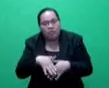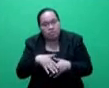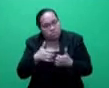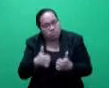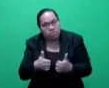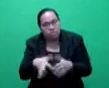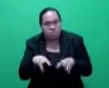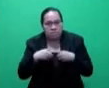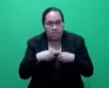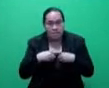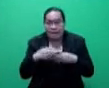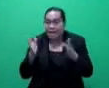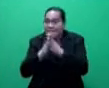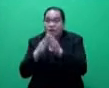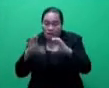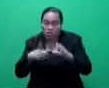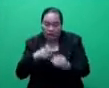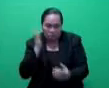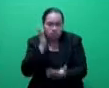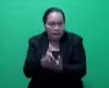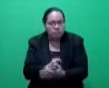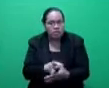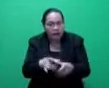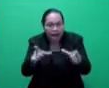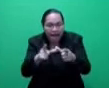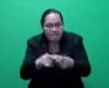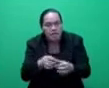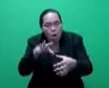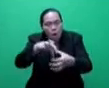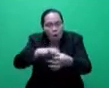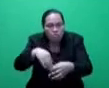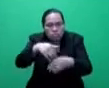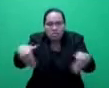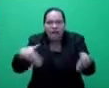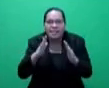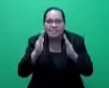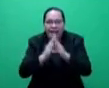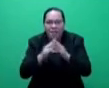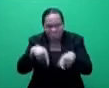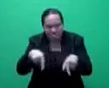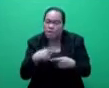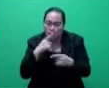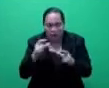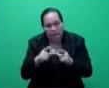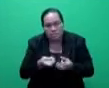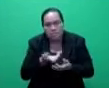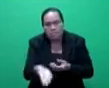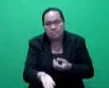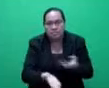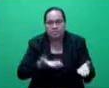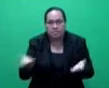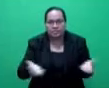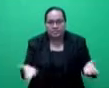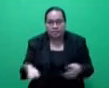Municipal councils are directly issuing licenses to businesses within their respective town boundaries. Businesses are actively